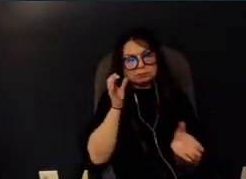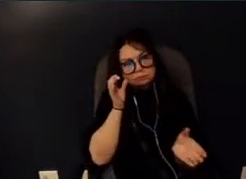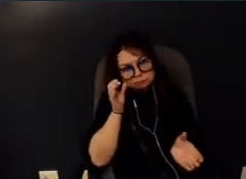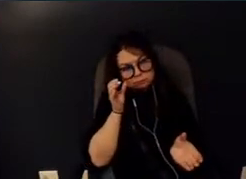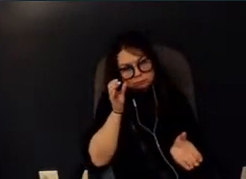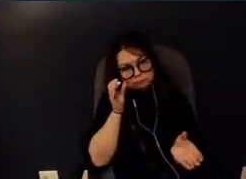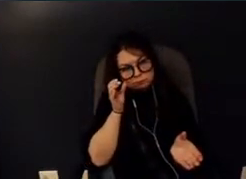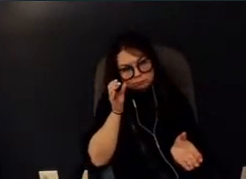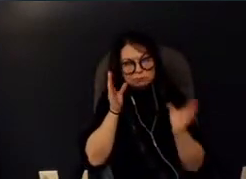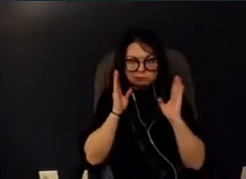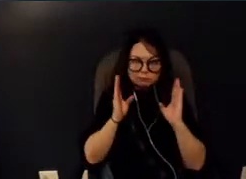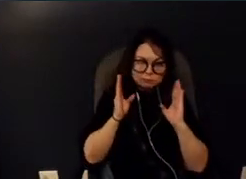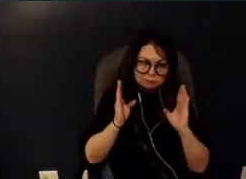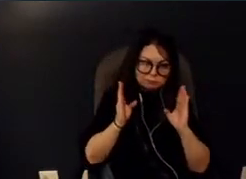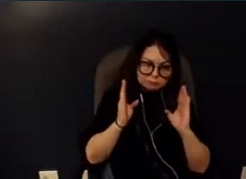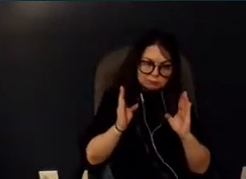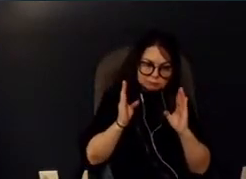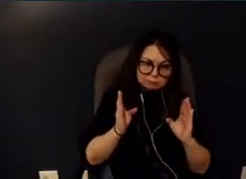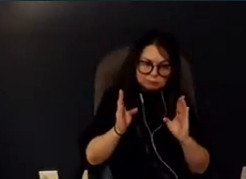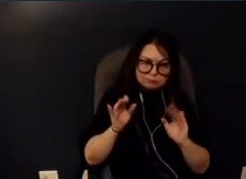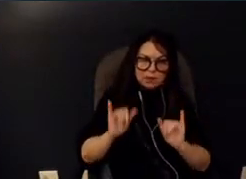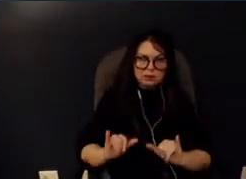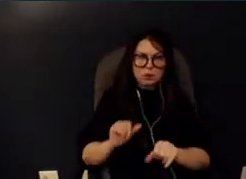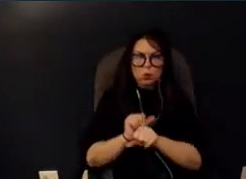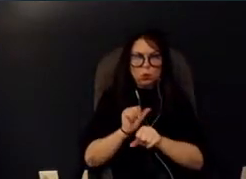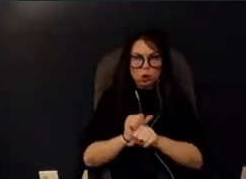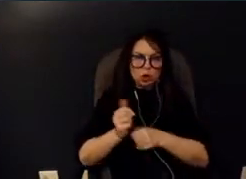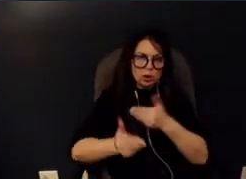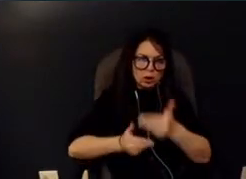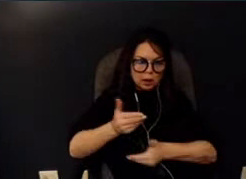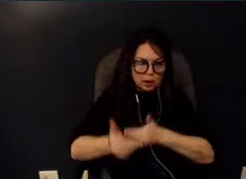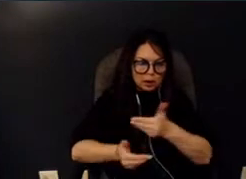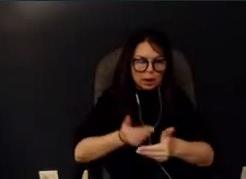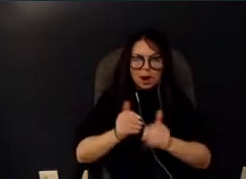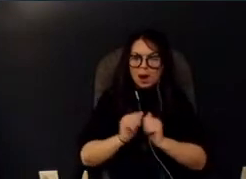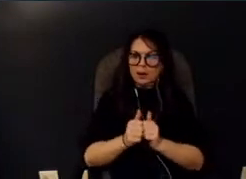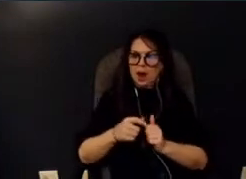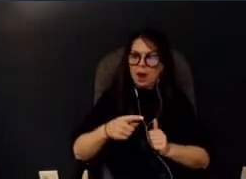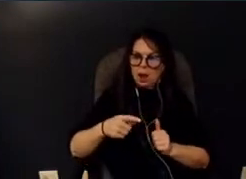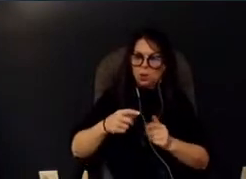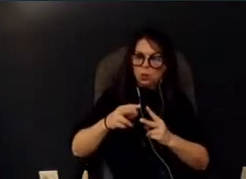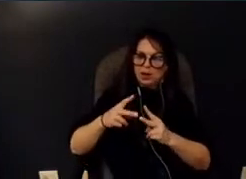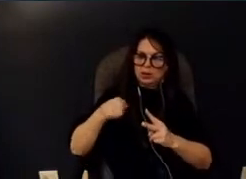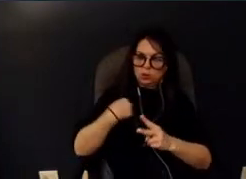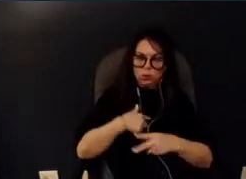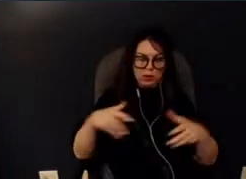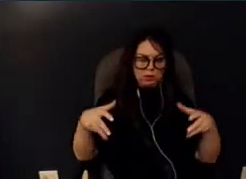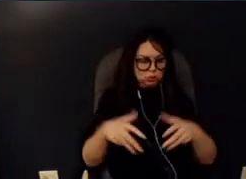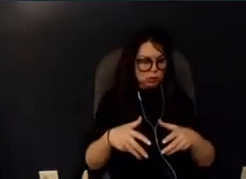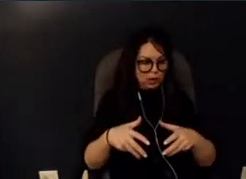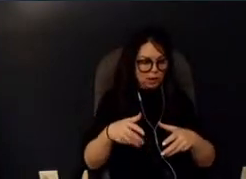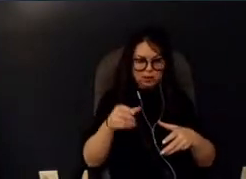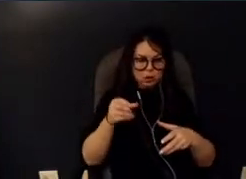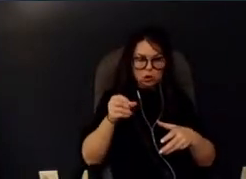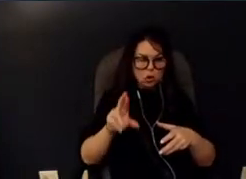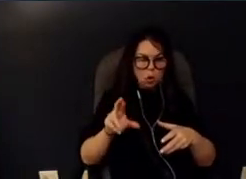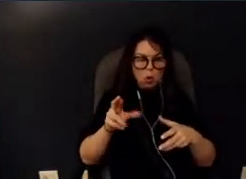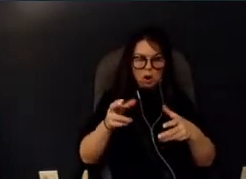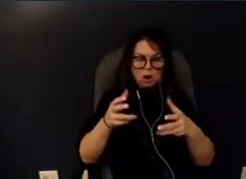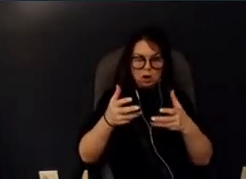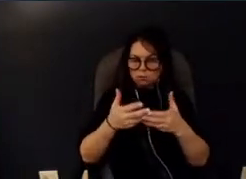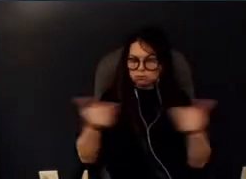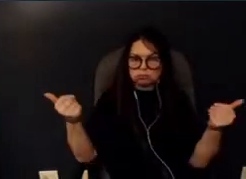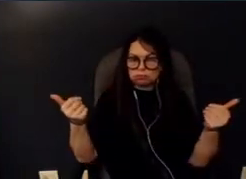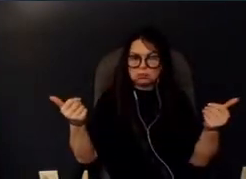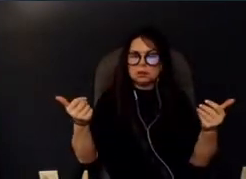unfolding and how we're either kept together or not as a body and what that means for the broader movement and for